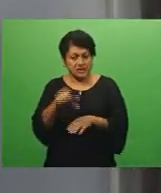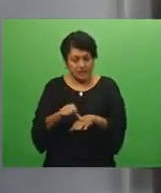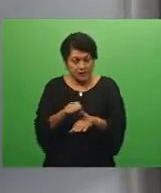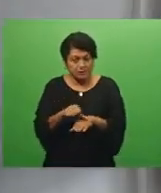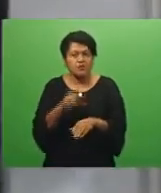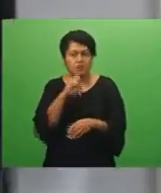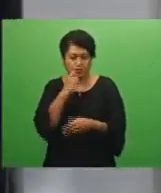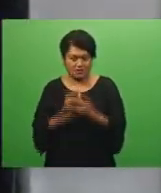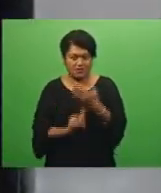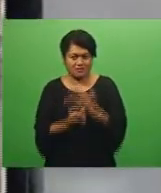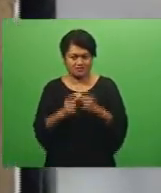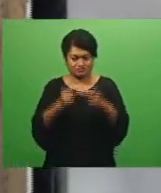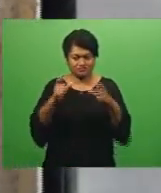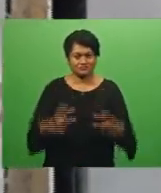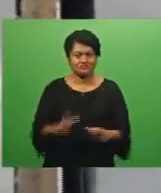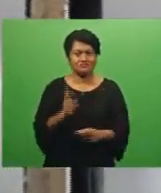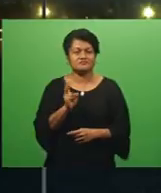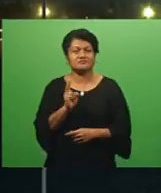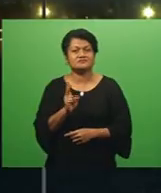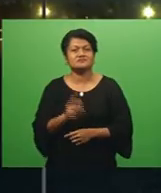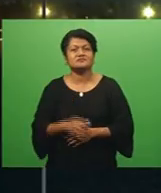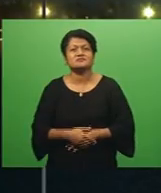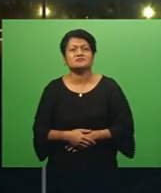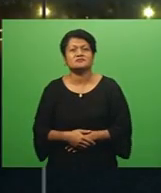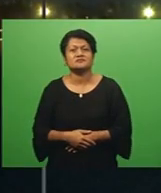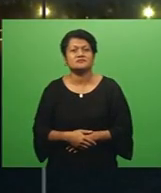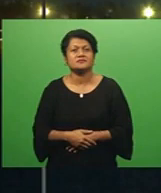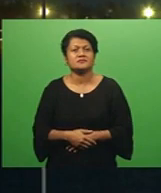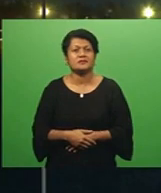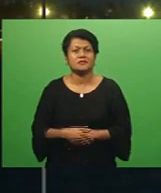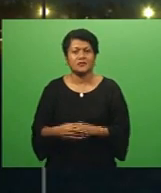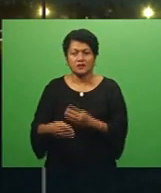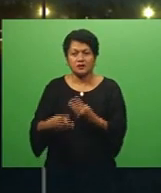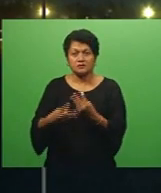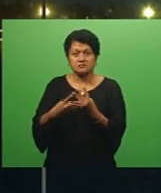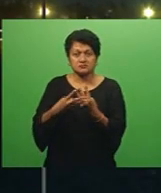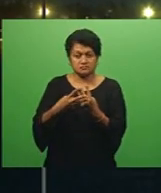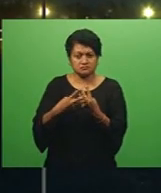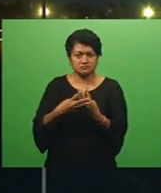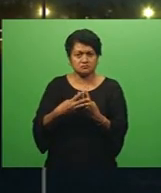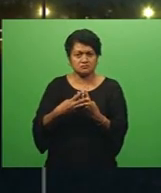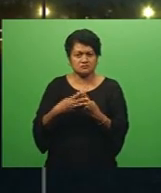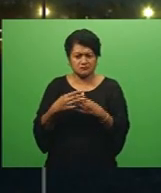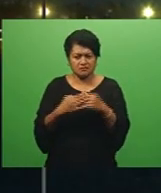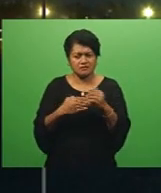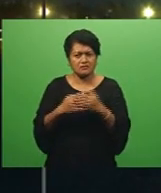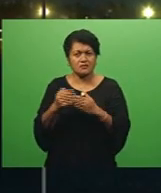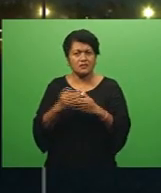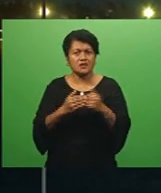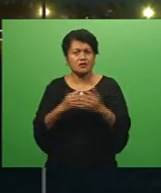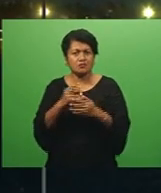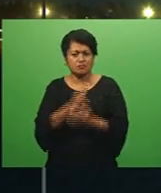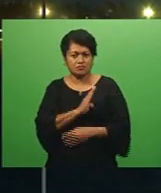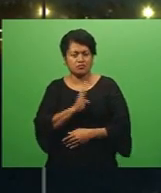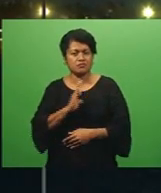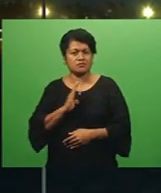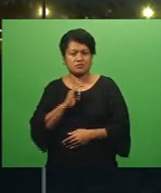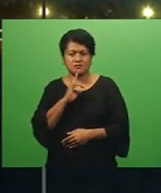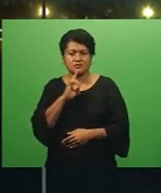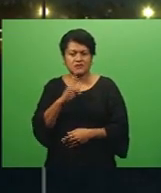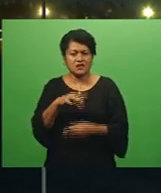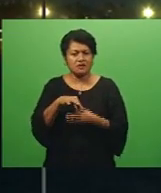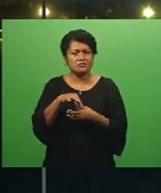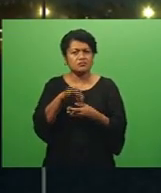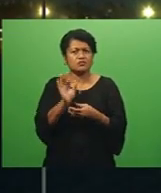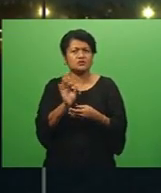Pranita Prakash, FBC News. The Social Democratic Liberal Party Management Board has appointed Lenaitasin Nduru as the new